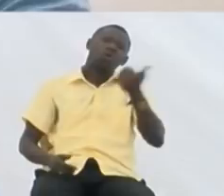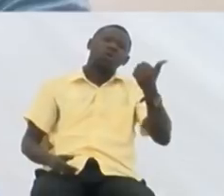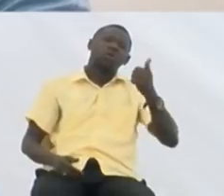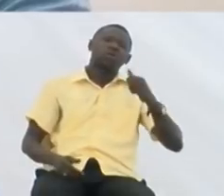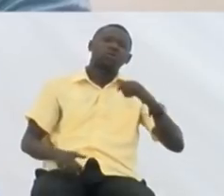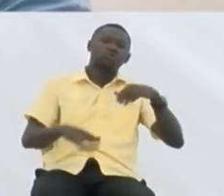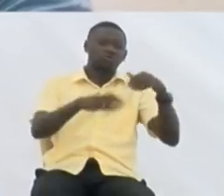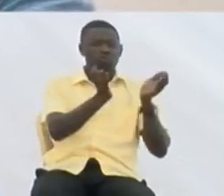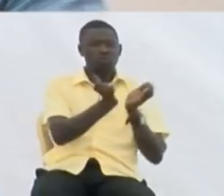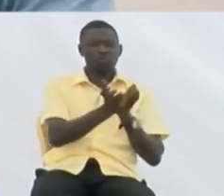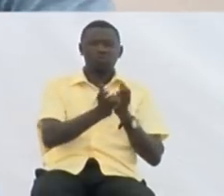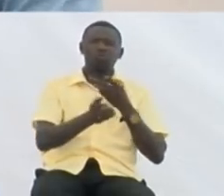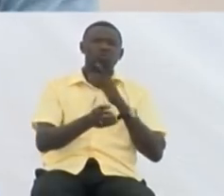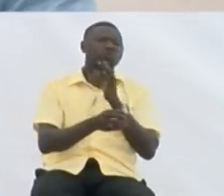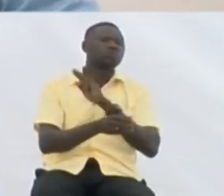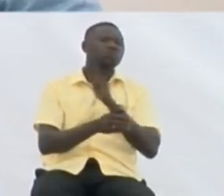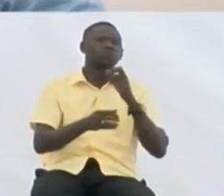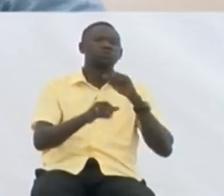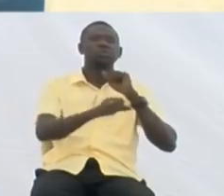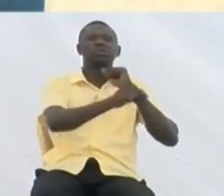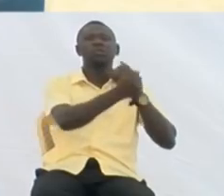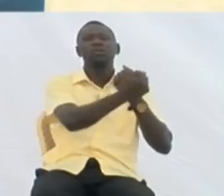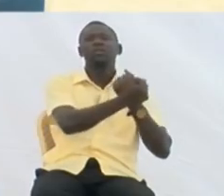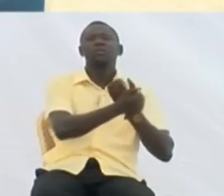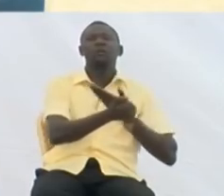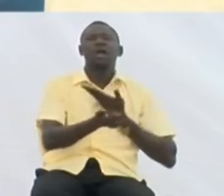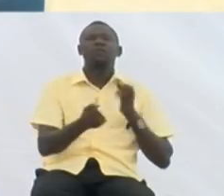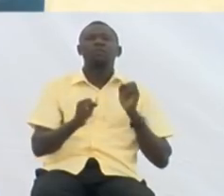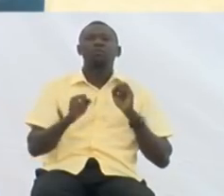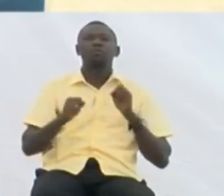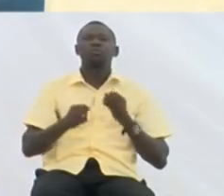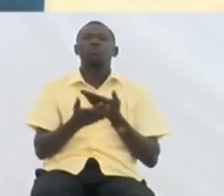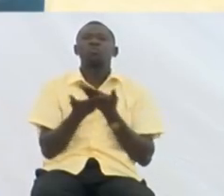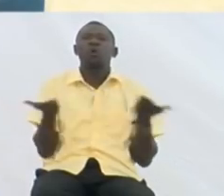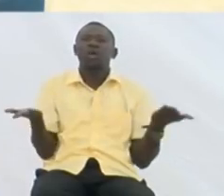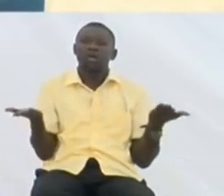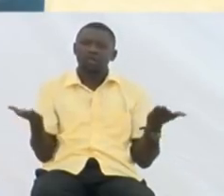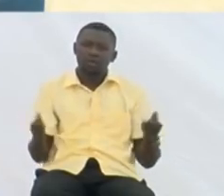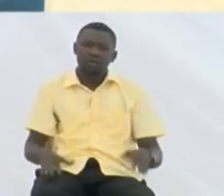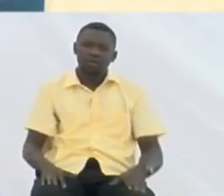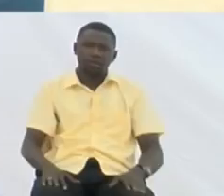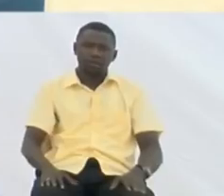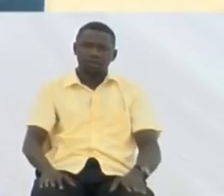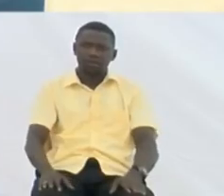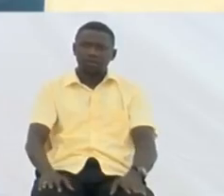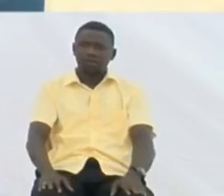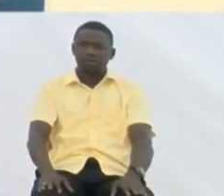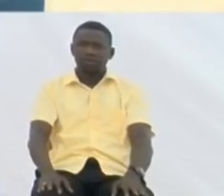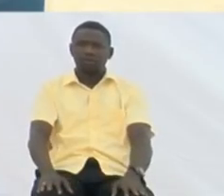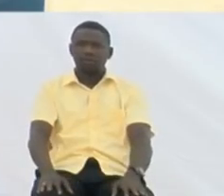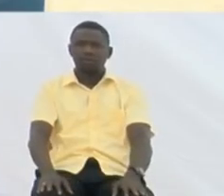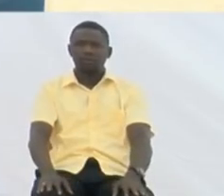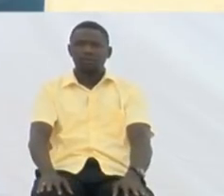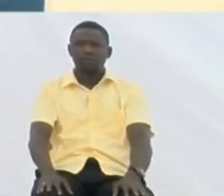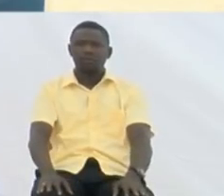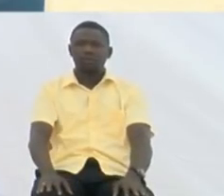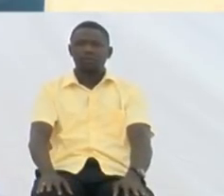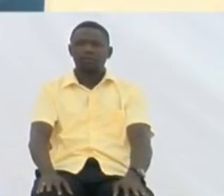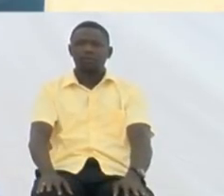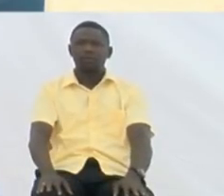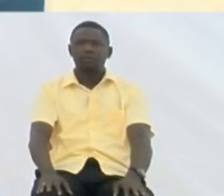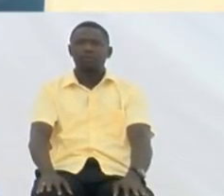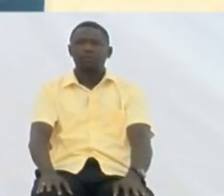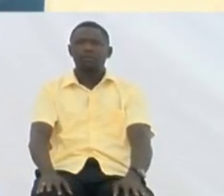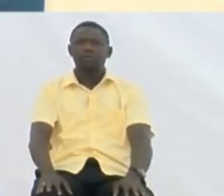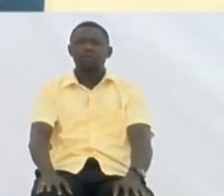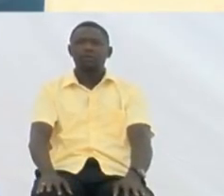group was not detained? Ako muna kata nyinti ilata lako muna na yete nila